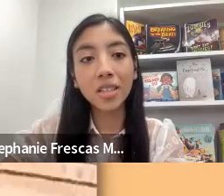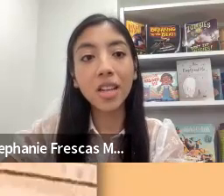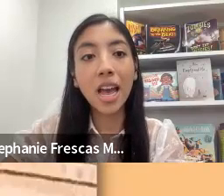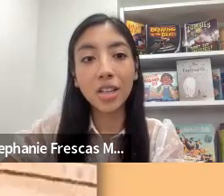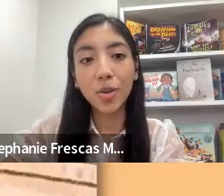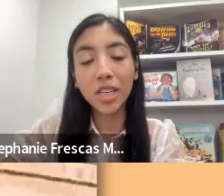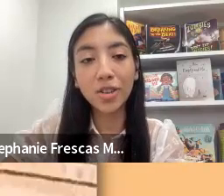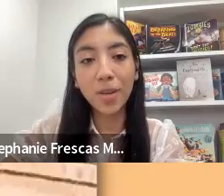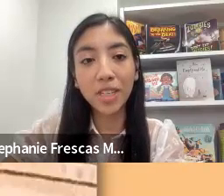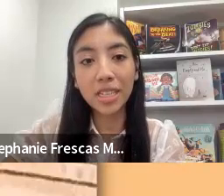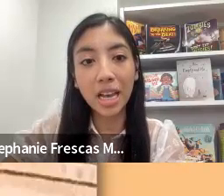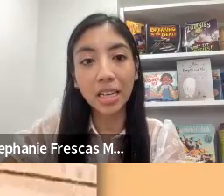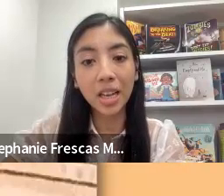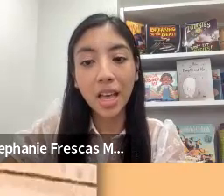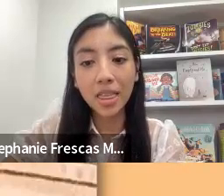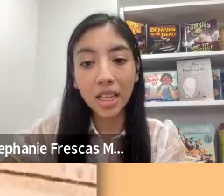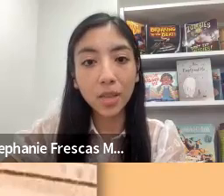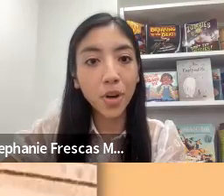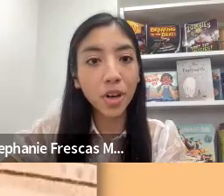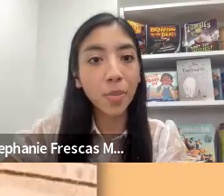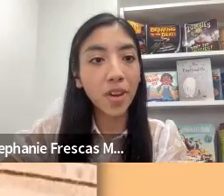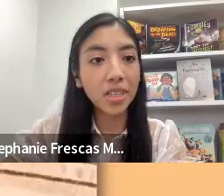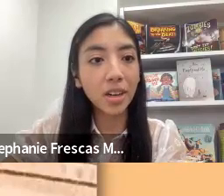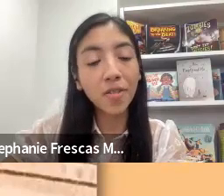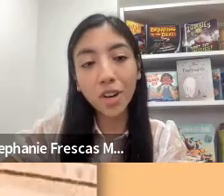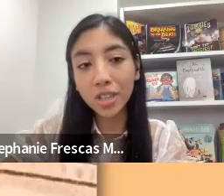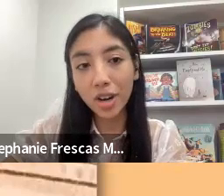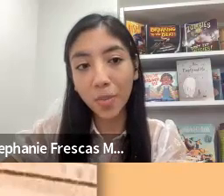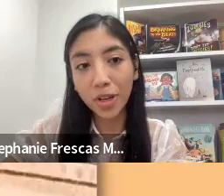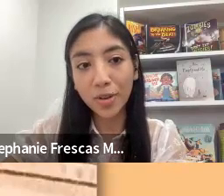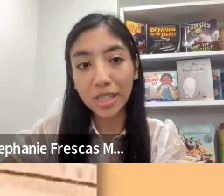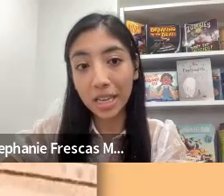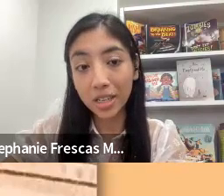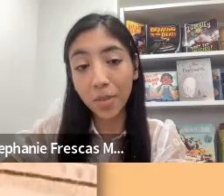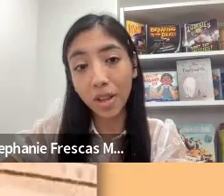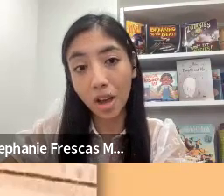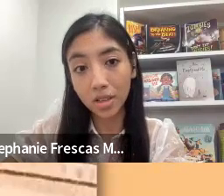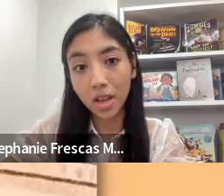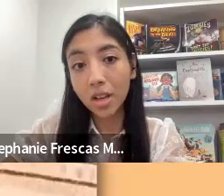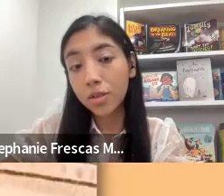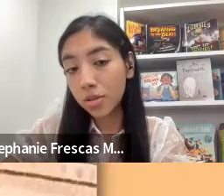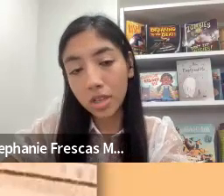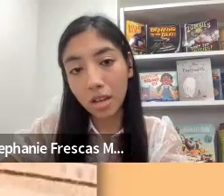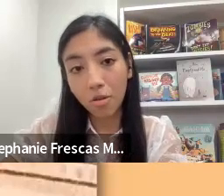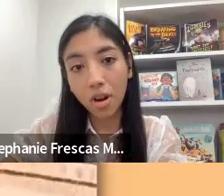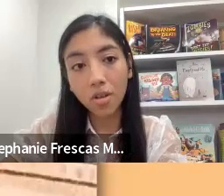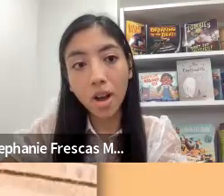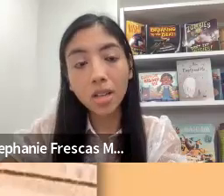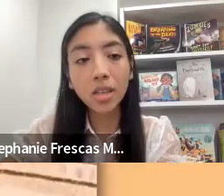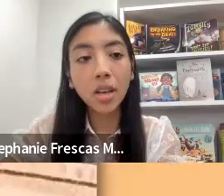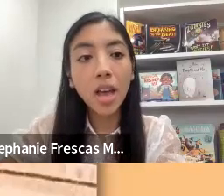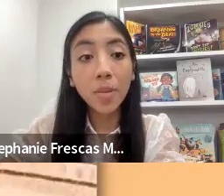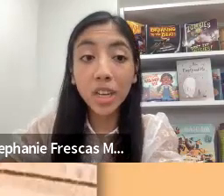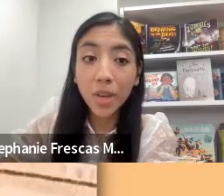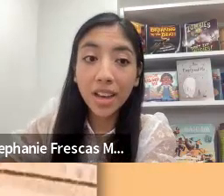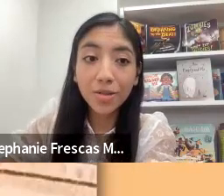succinct text and a sweetness to Empty's design, this book provides a comforting starting point to a discussion about loss, due to death or